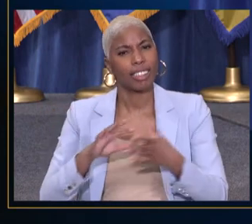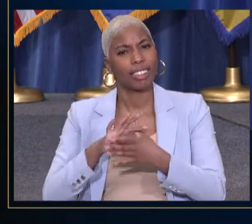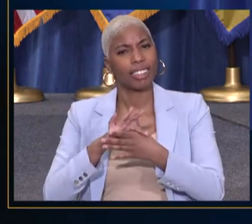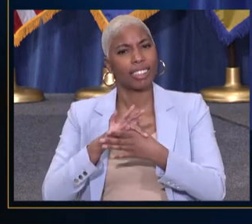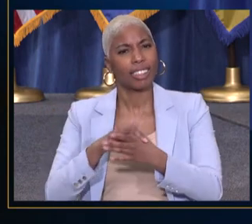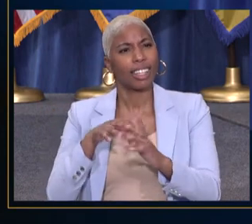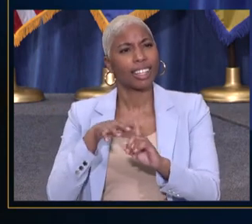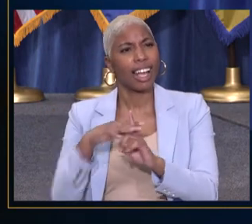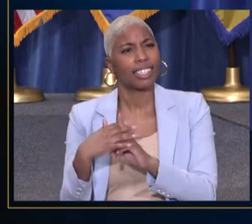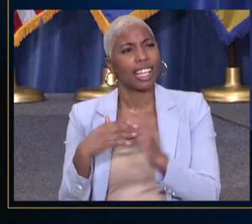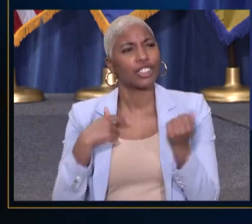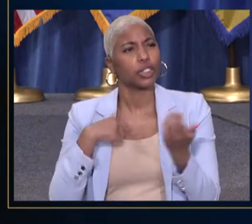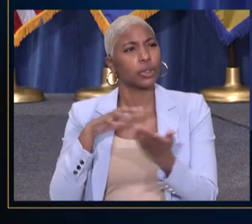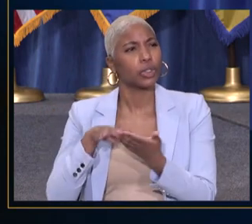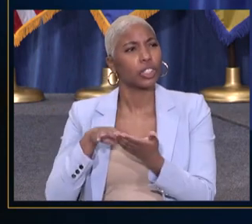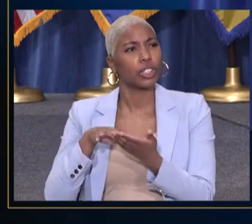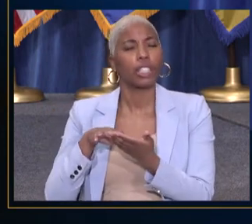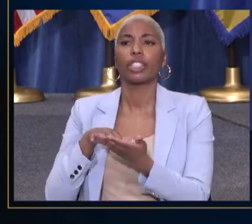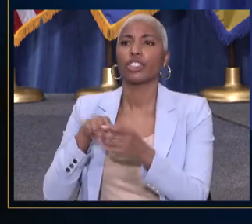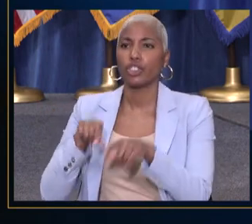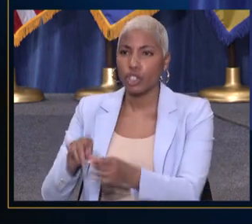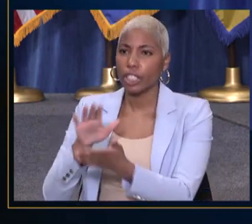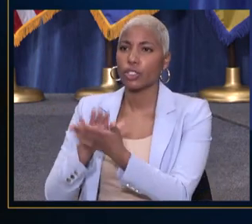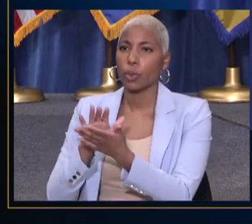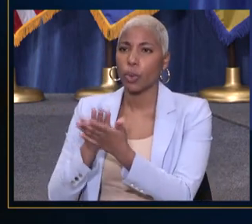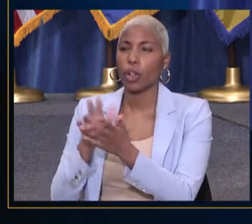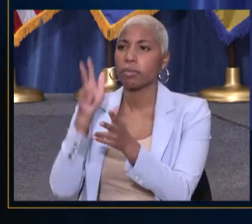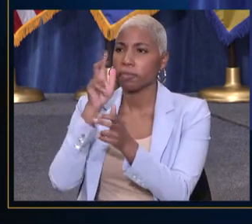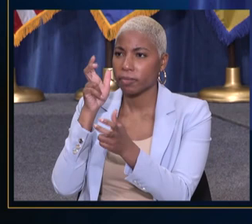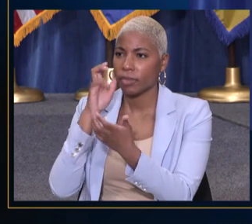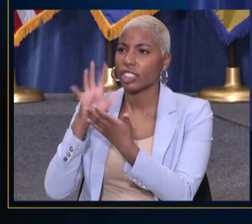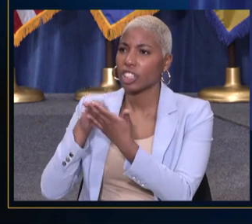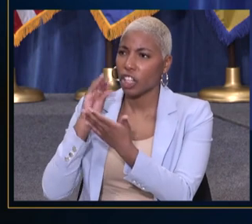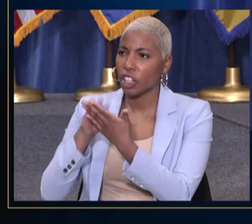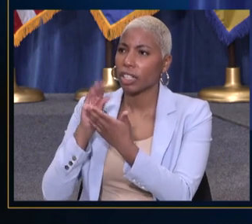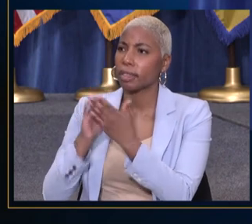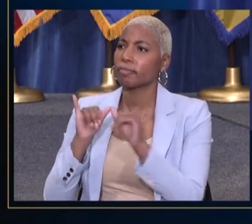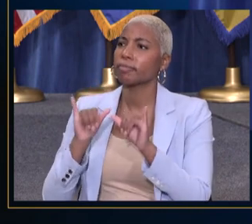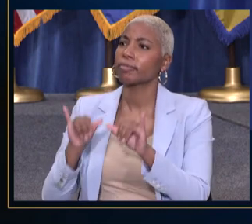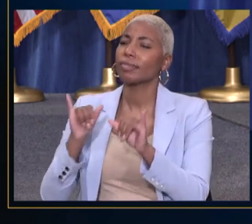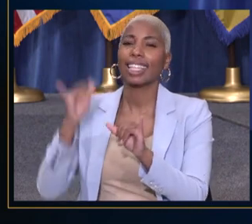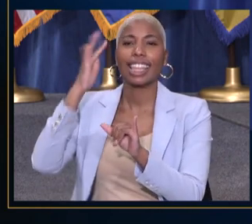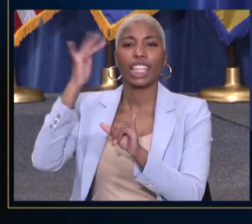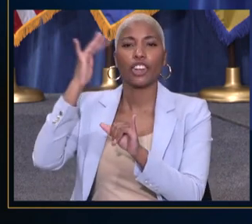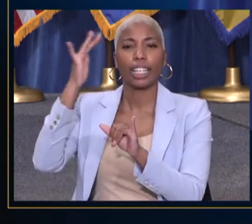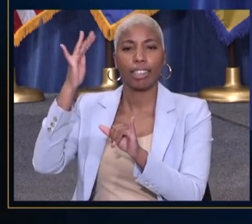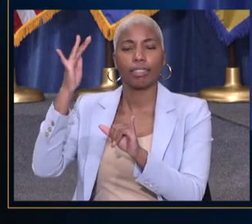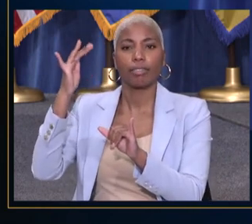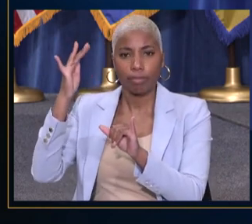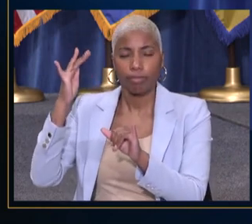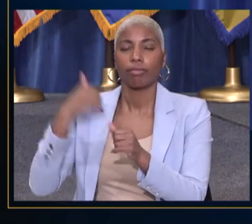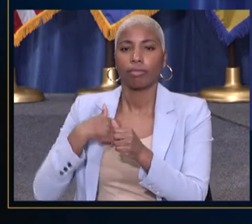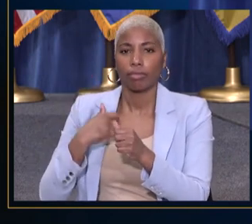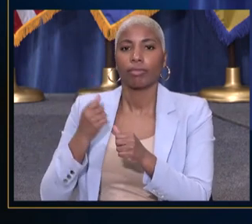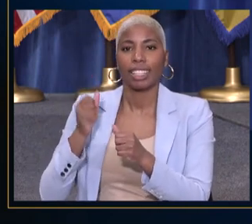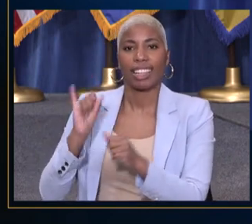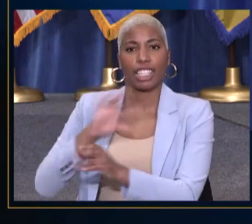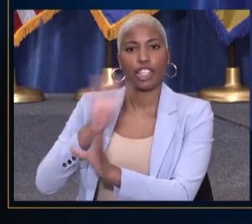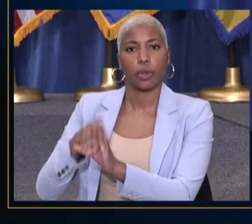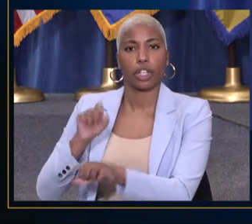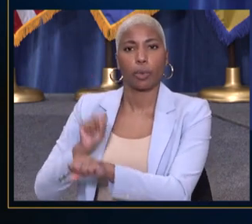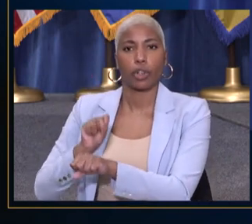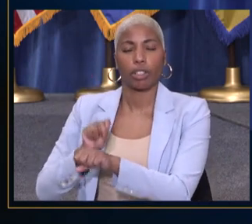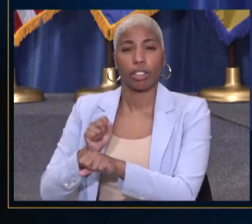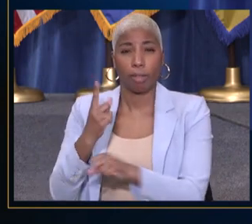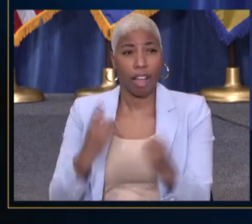you learned about it academically, theoretically, you start to invest in initiatives at a distance as part of your work, but then